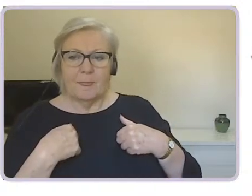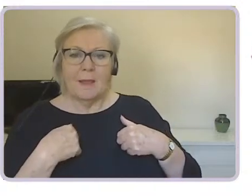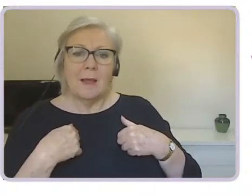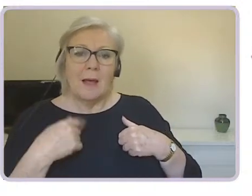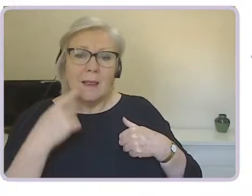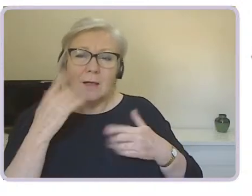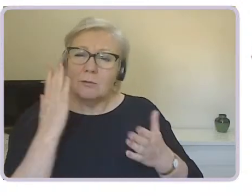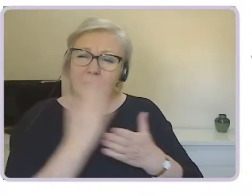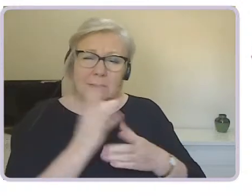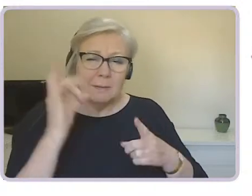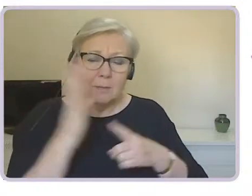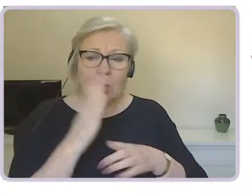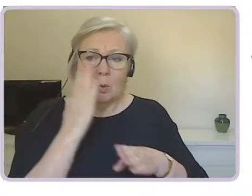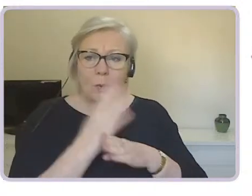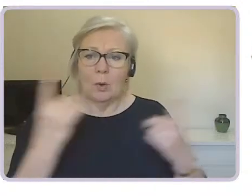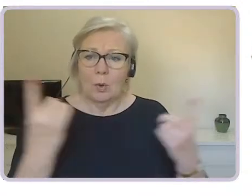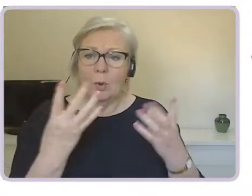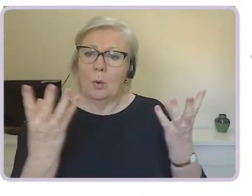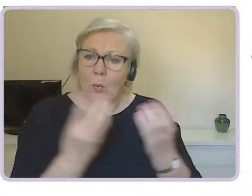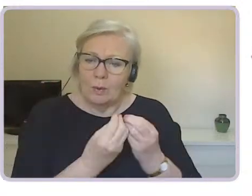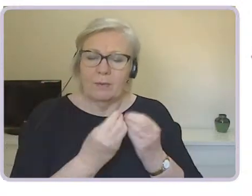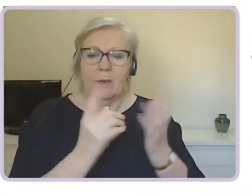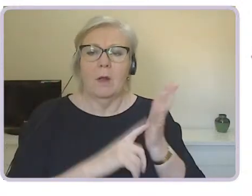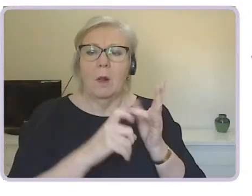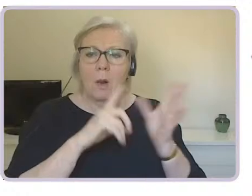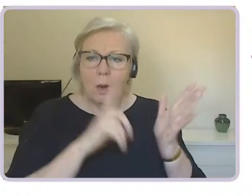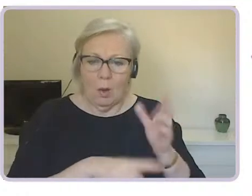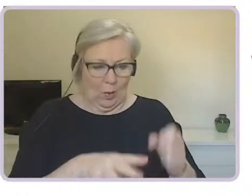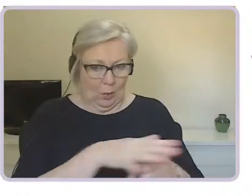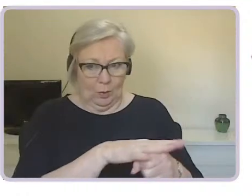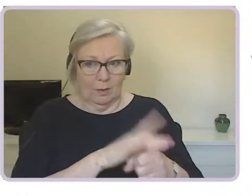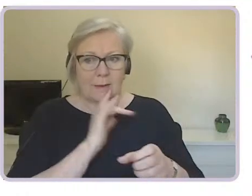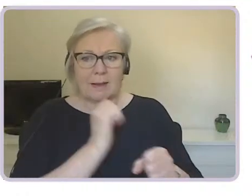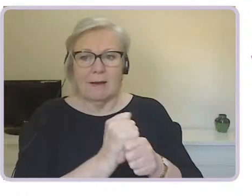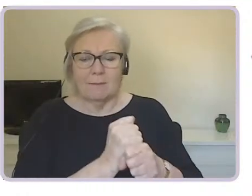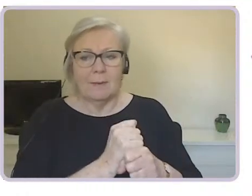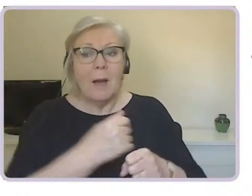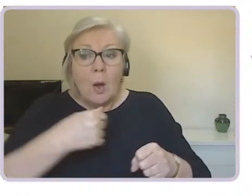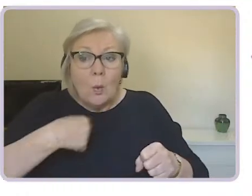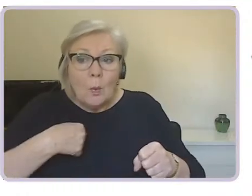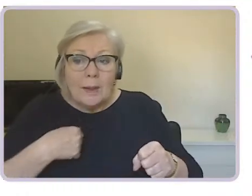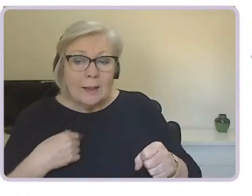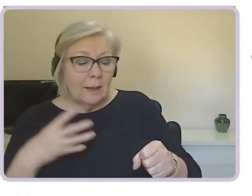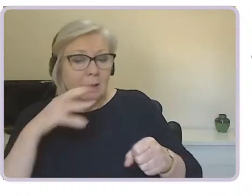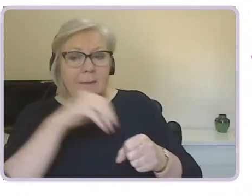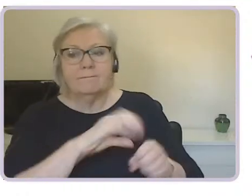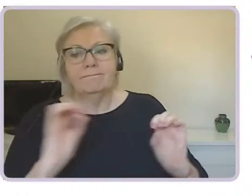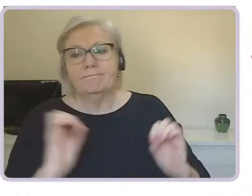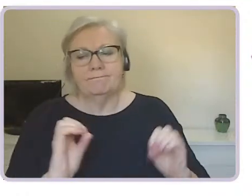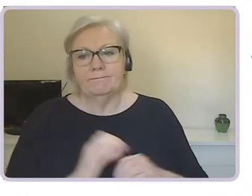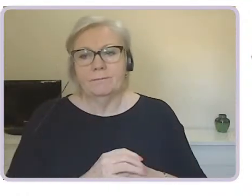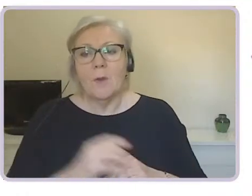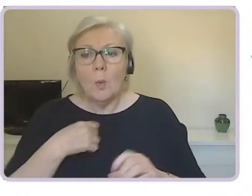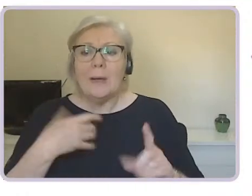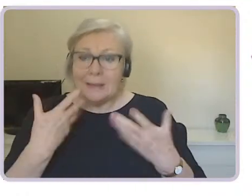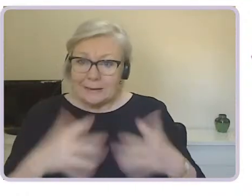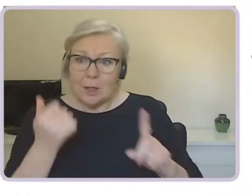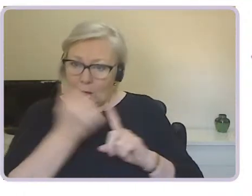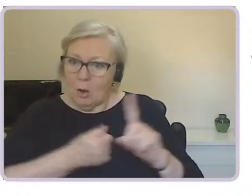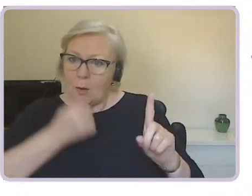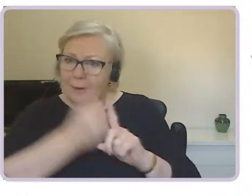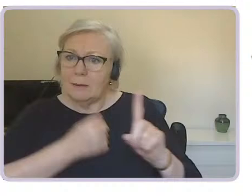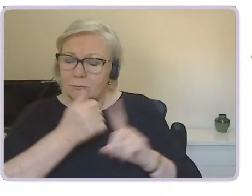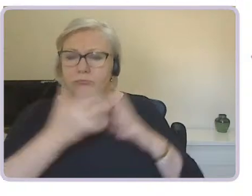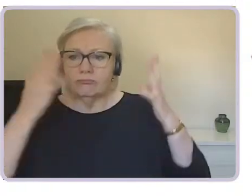local government. But we didn't personally work with local government, although we were lobbying very hard